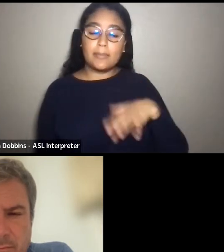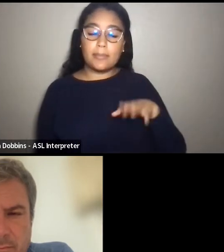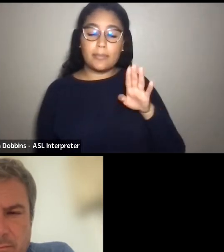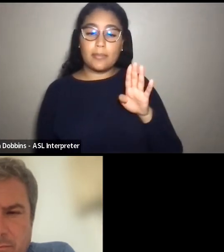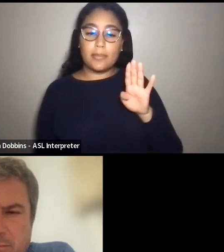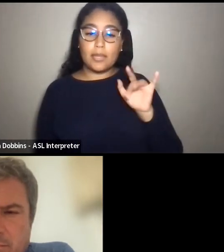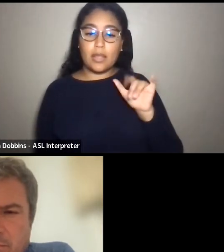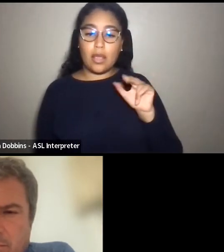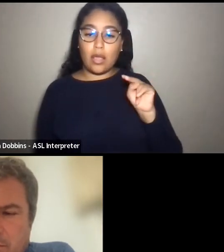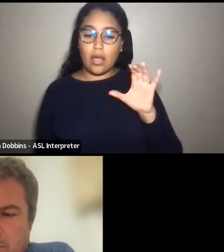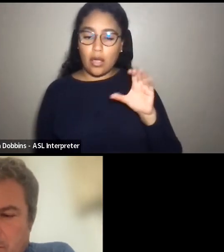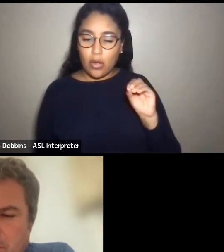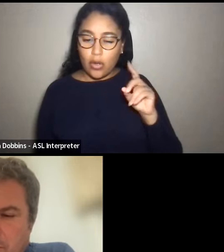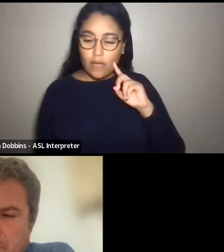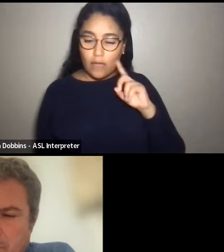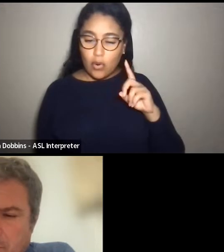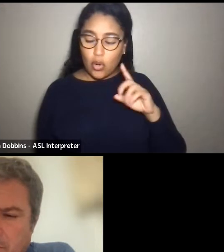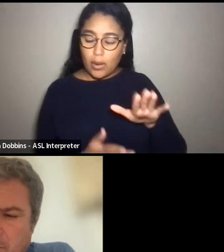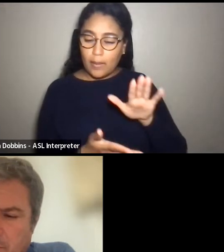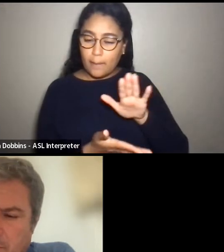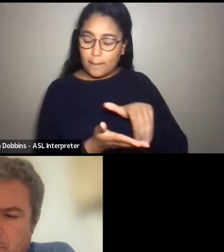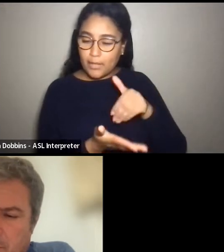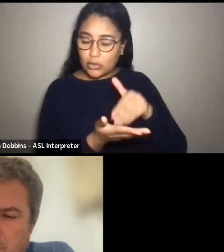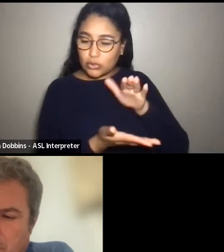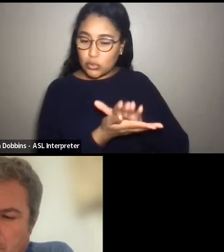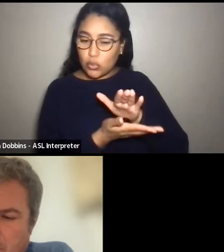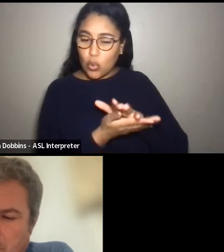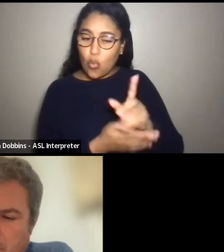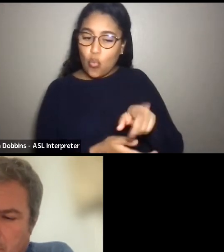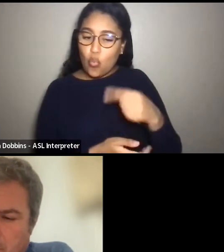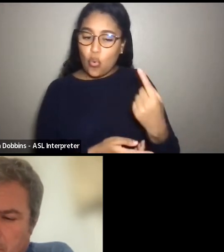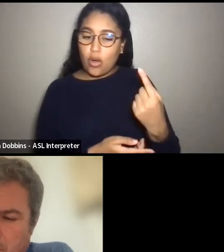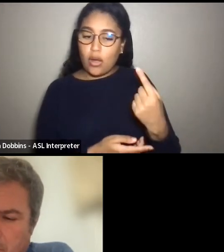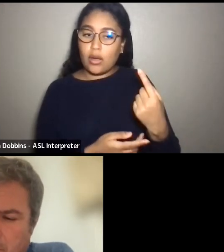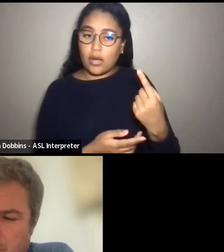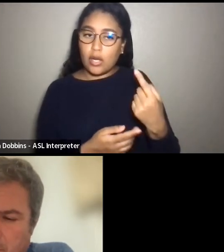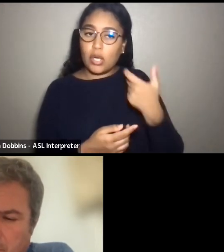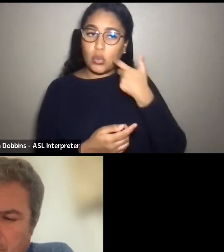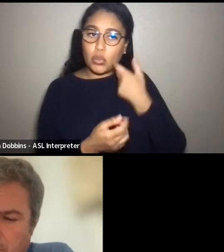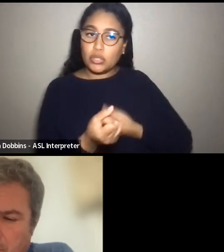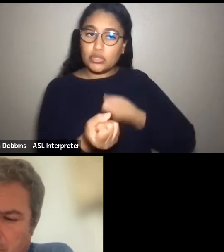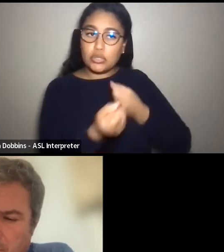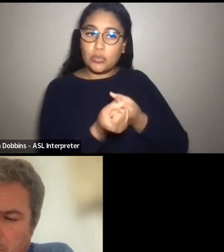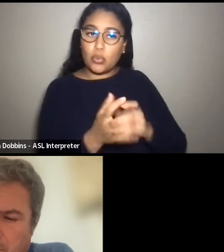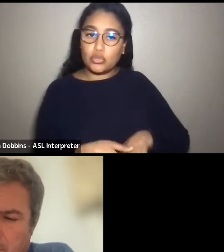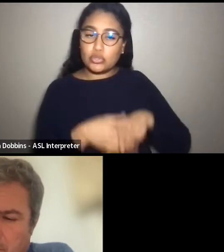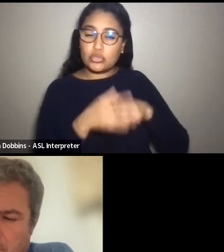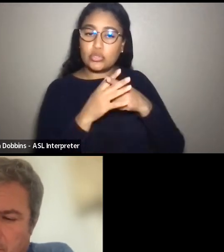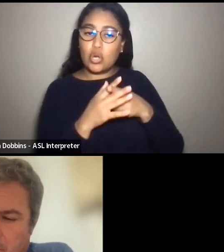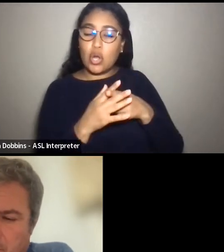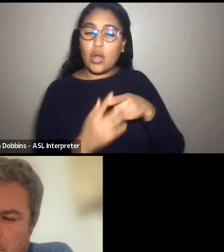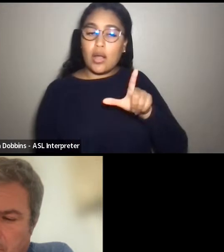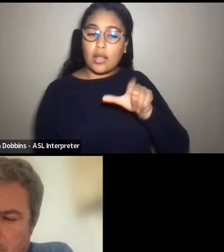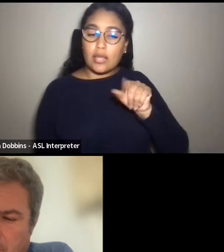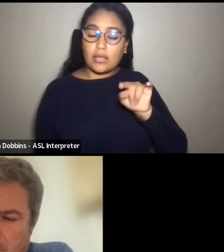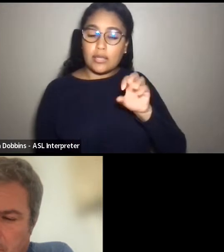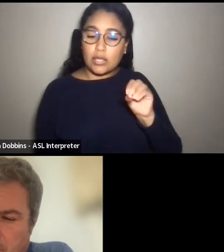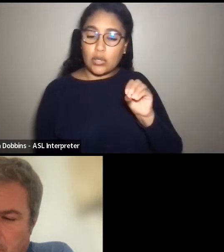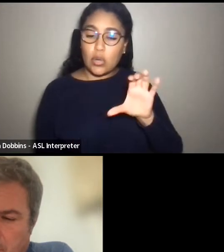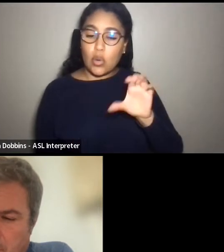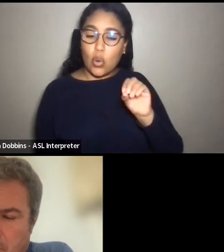trustee in San Bernardino Park Elementary School District and one of the founding members of Latino Leaders Coalition of the Bay